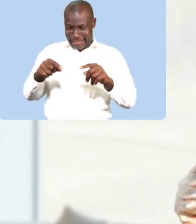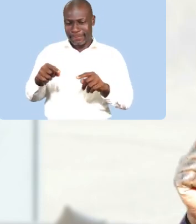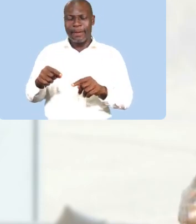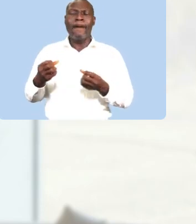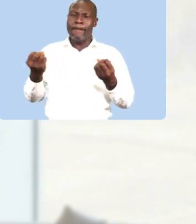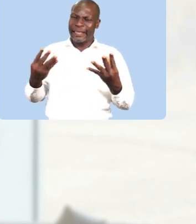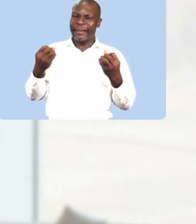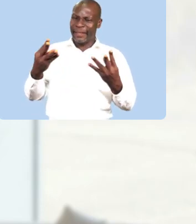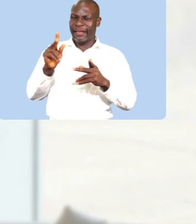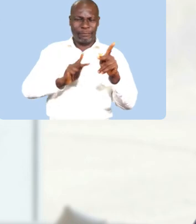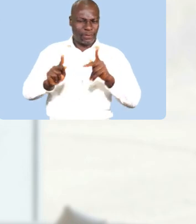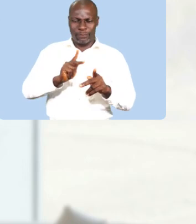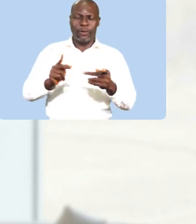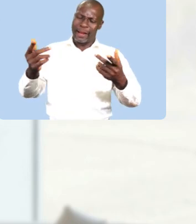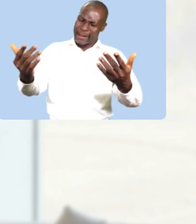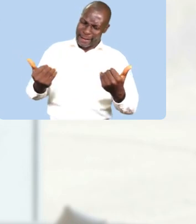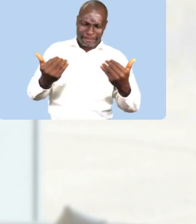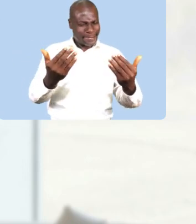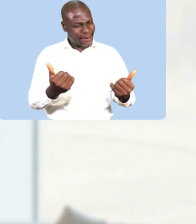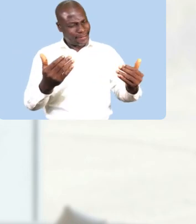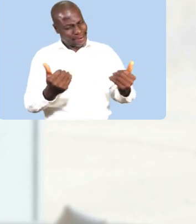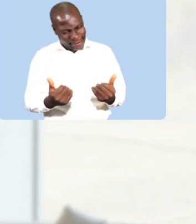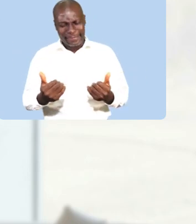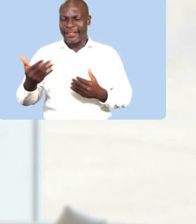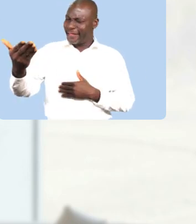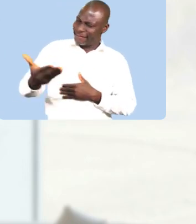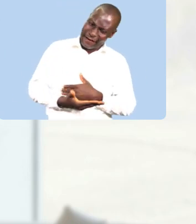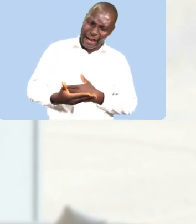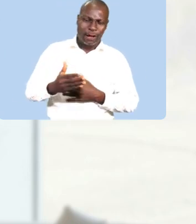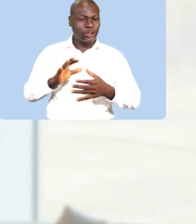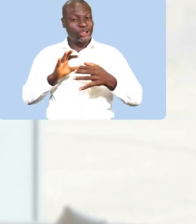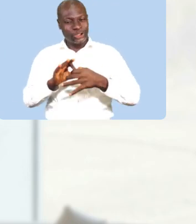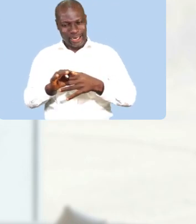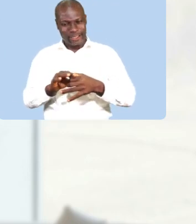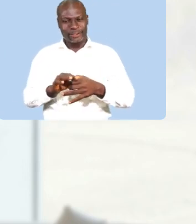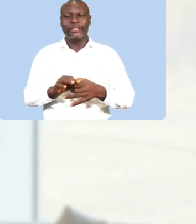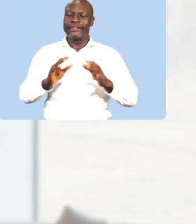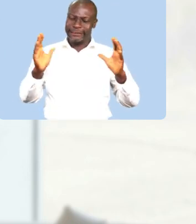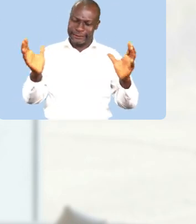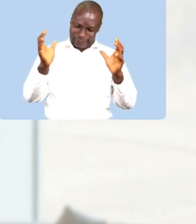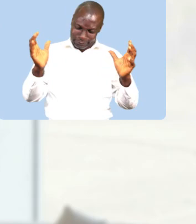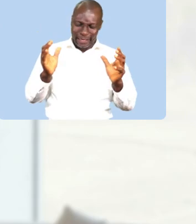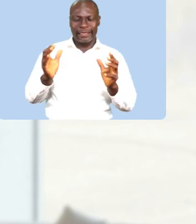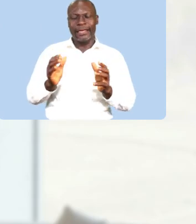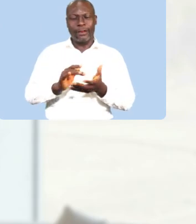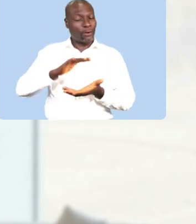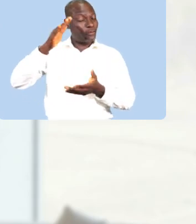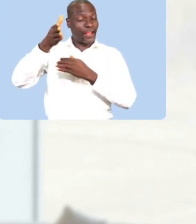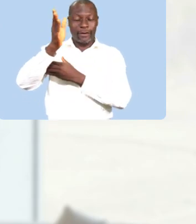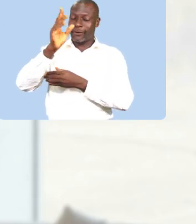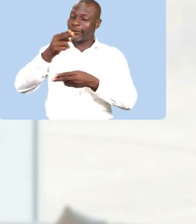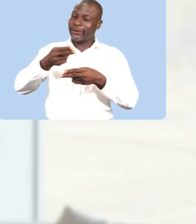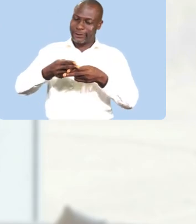church of Christ, wobiara, baby a usher biara, bra, na yagina, ye mum, yan shut o yankopon animo, yam, our side, you may dear